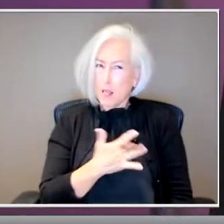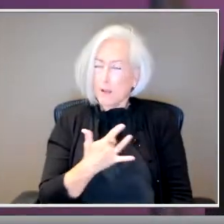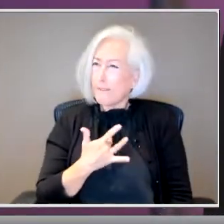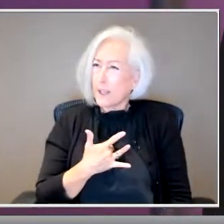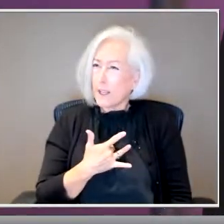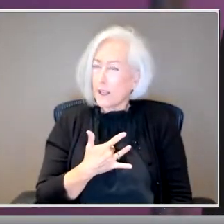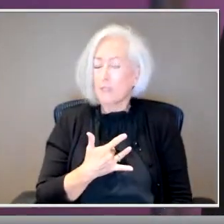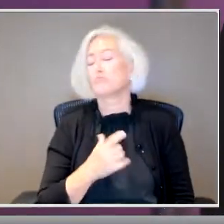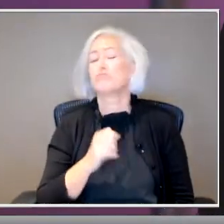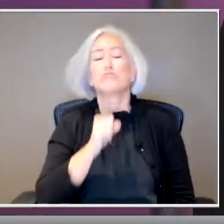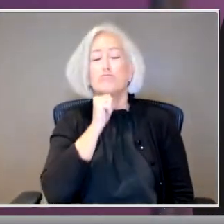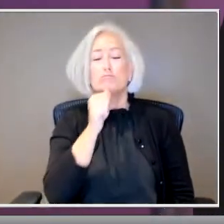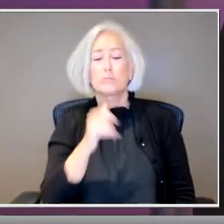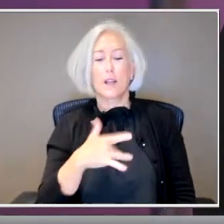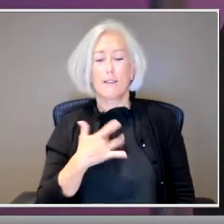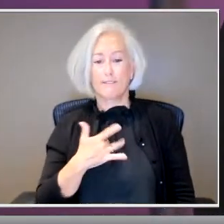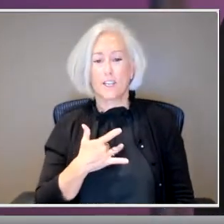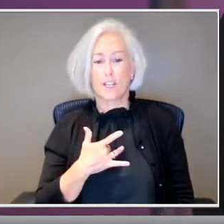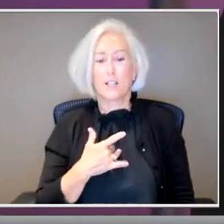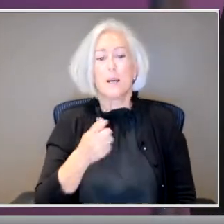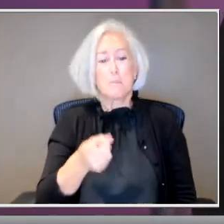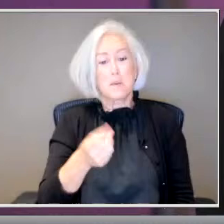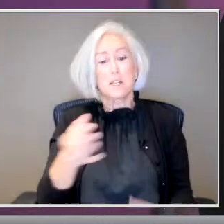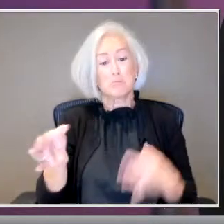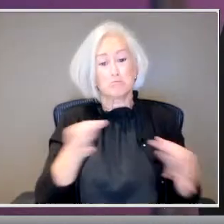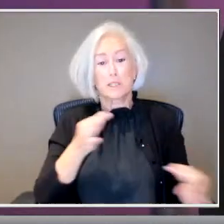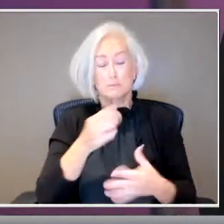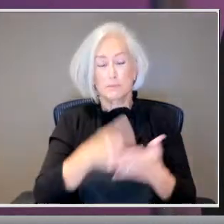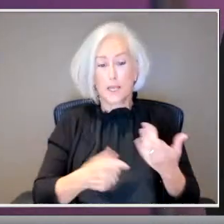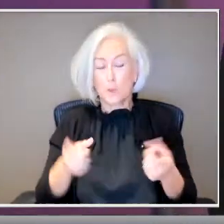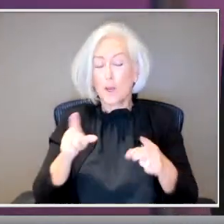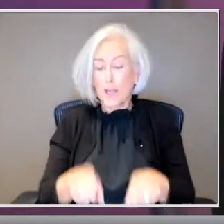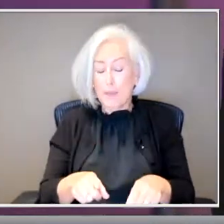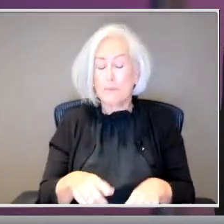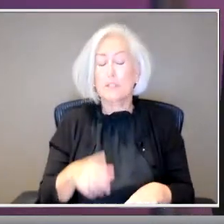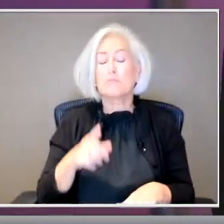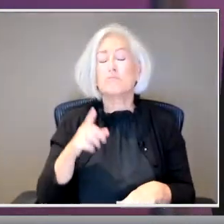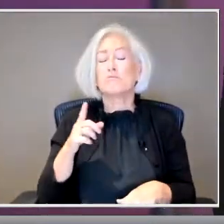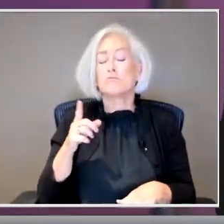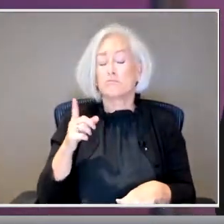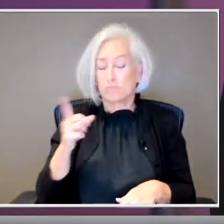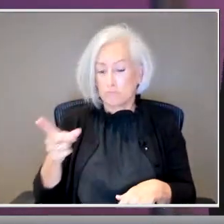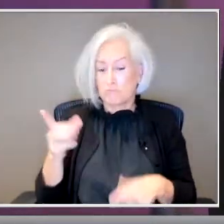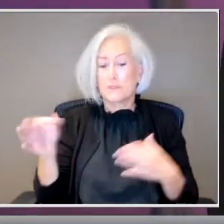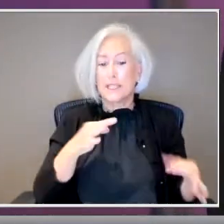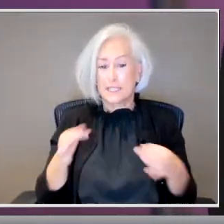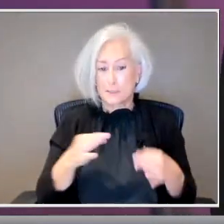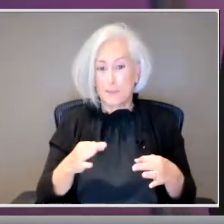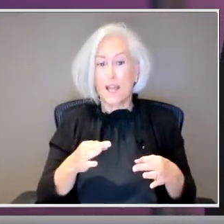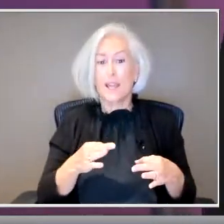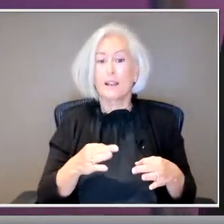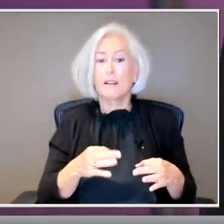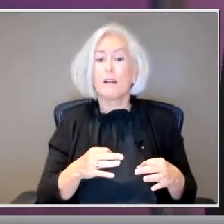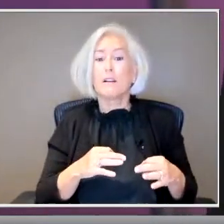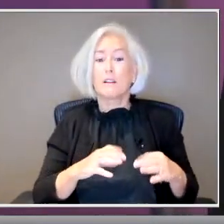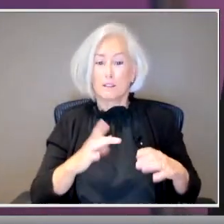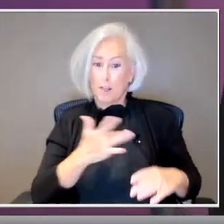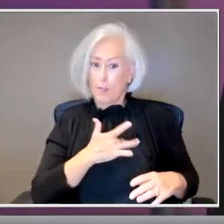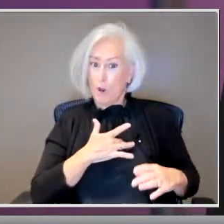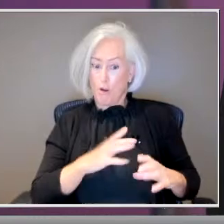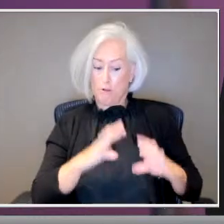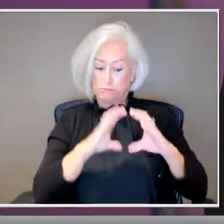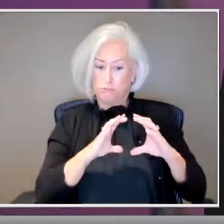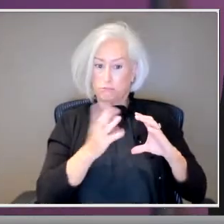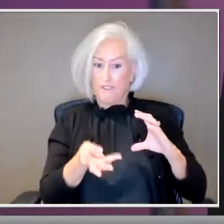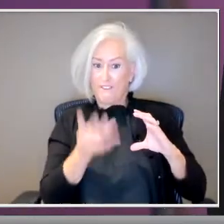happening, which did, at least that made sense to me. And he explained how, you know, when the chamber didn't fill up the whole way, then it kind of makes up for it by